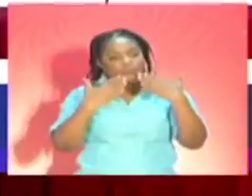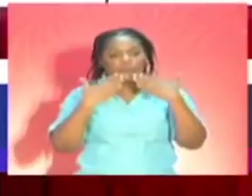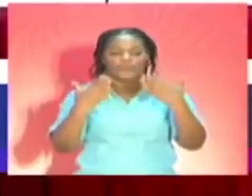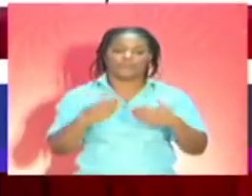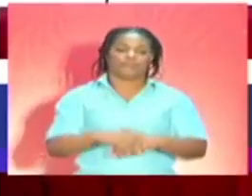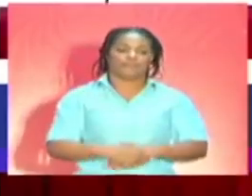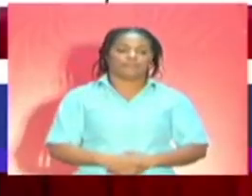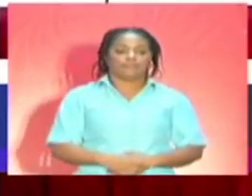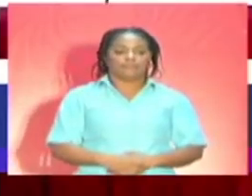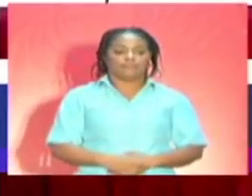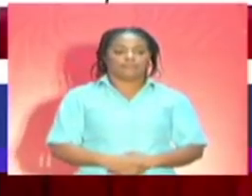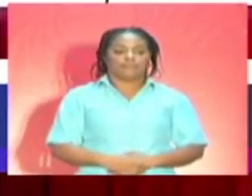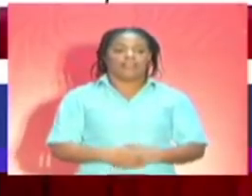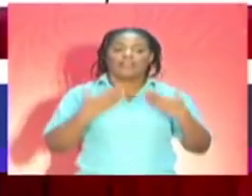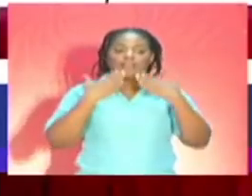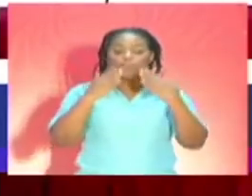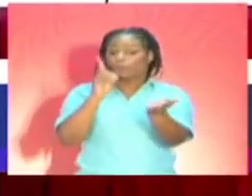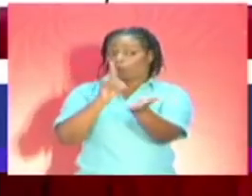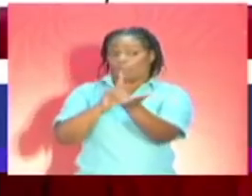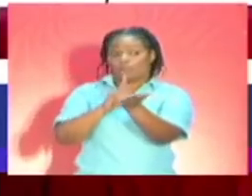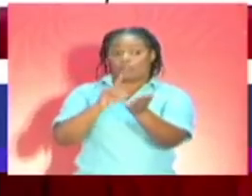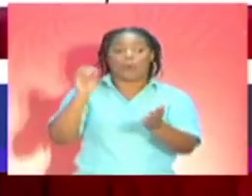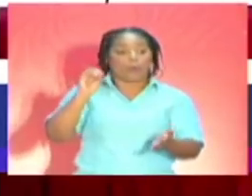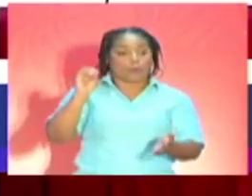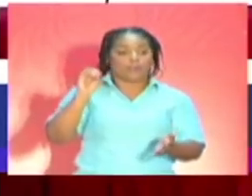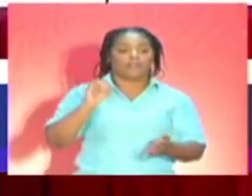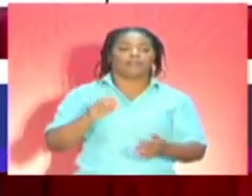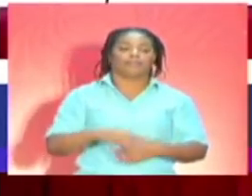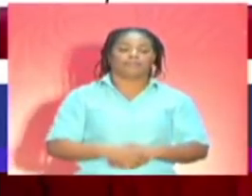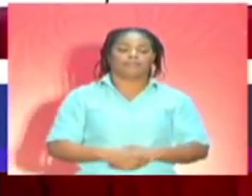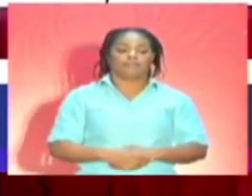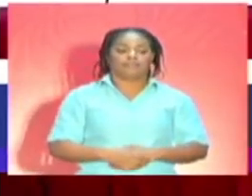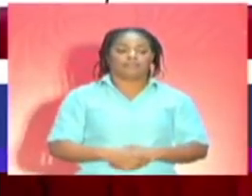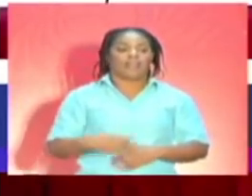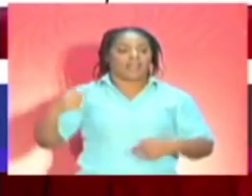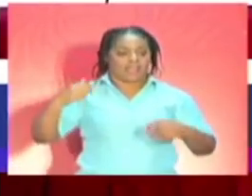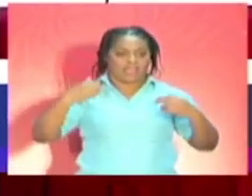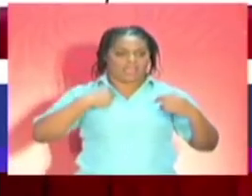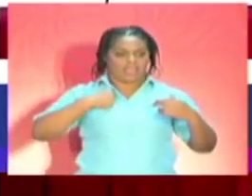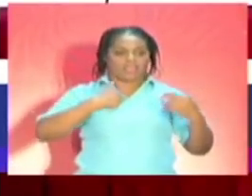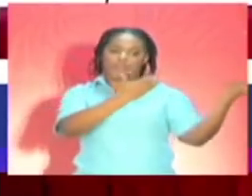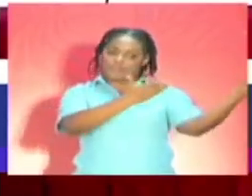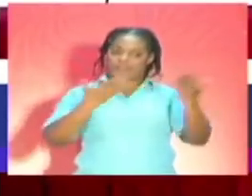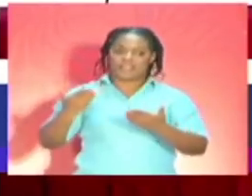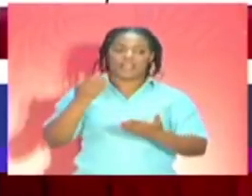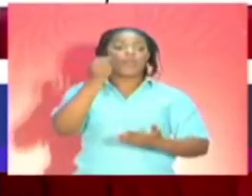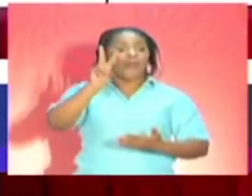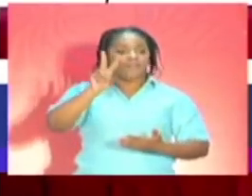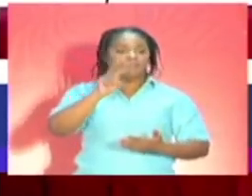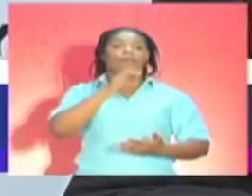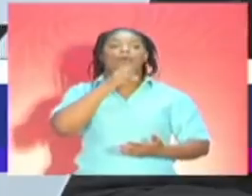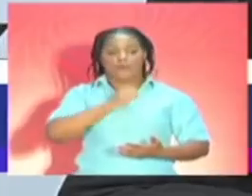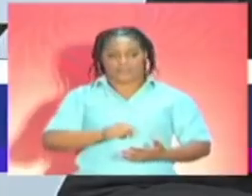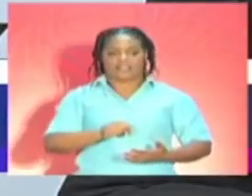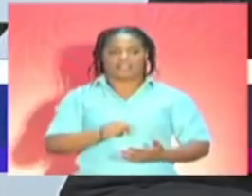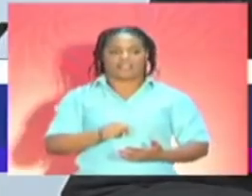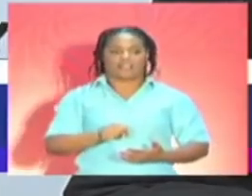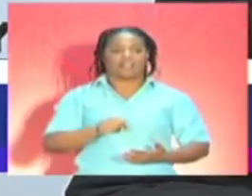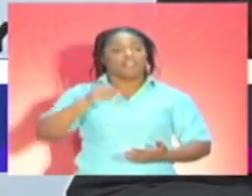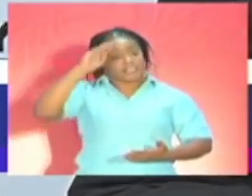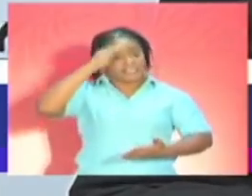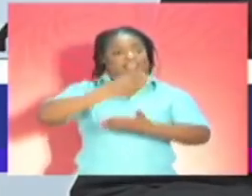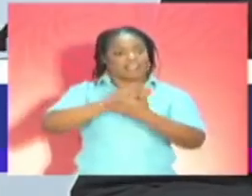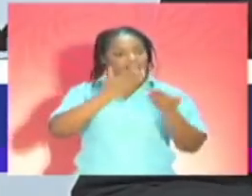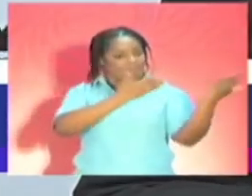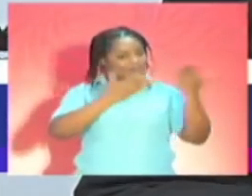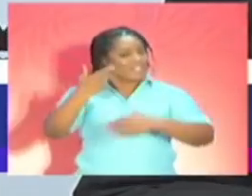very much, Dr. Othello. I must let you know that I took my 12-year-old last week to get his vaccine, and he